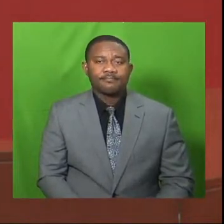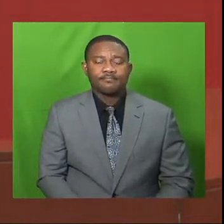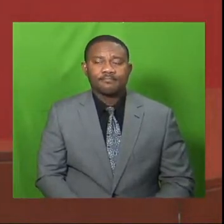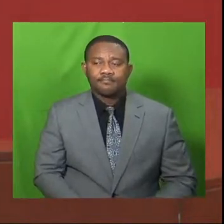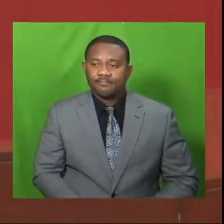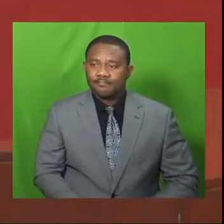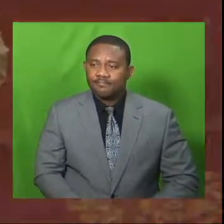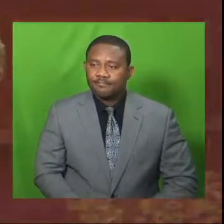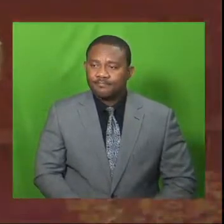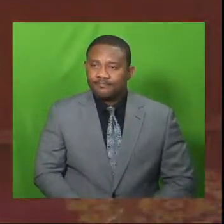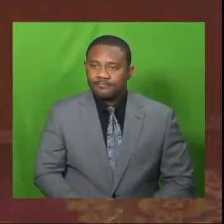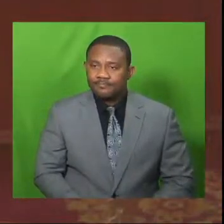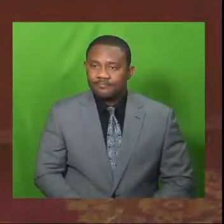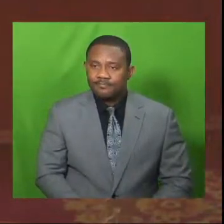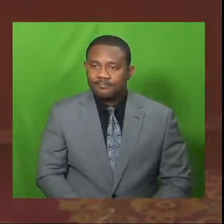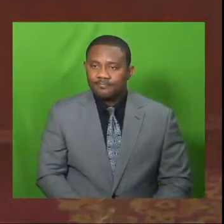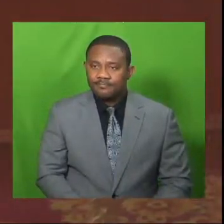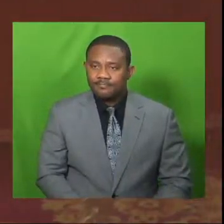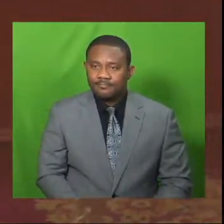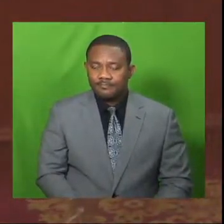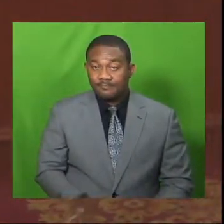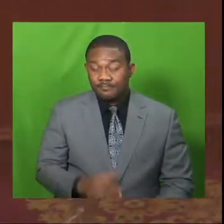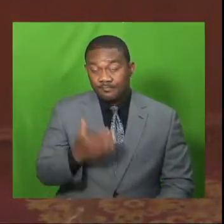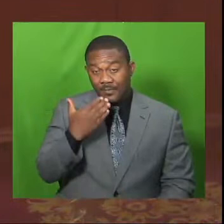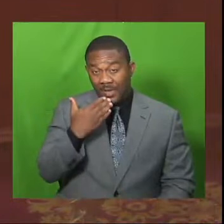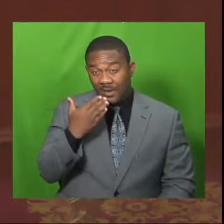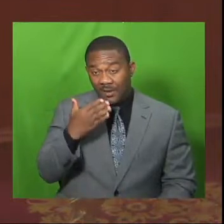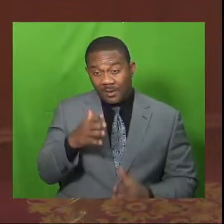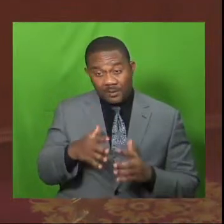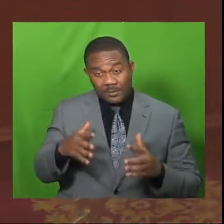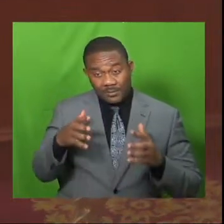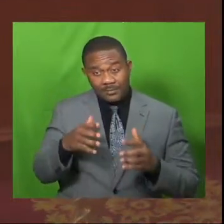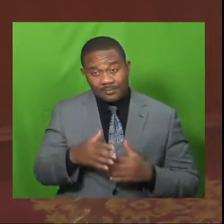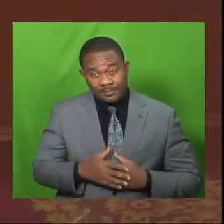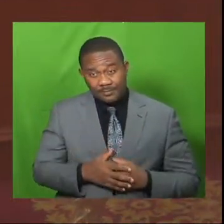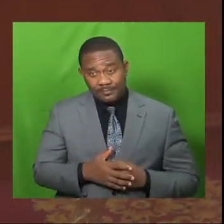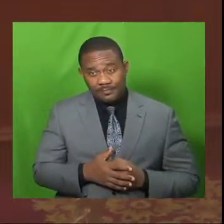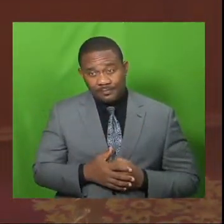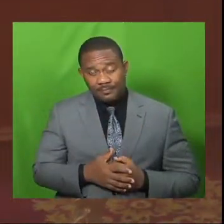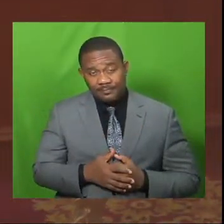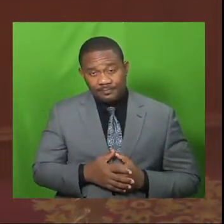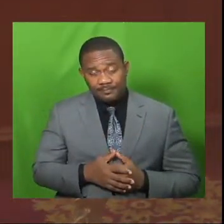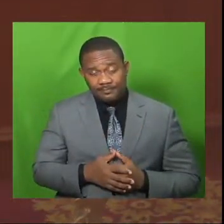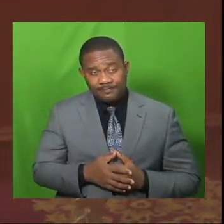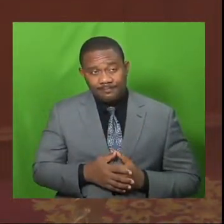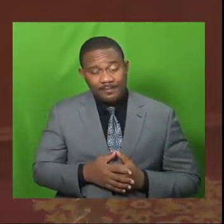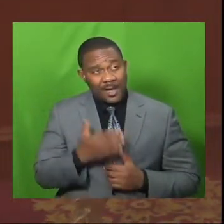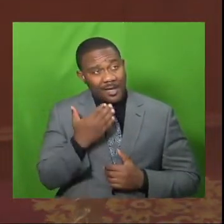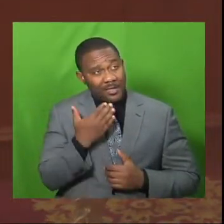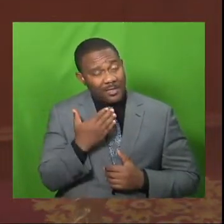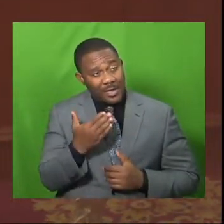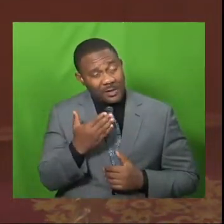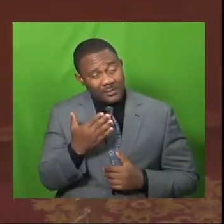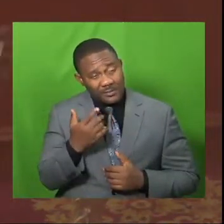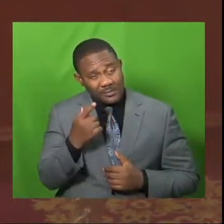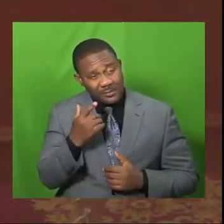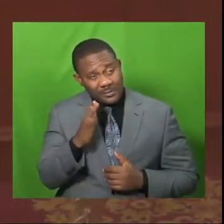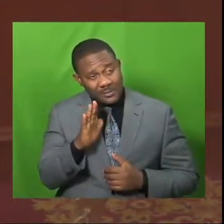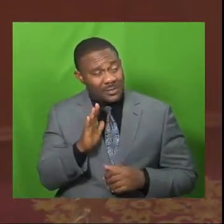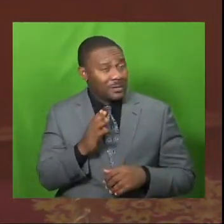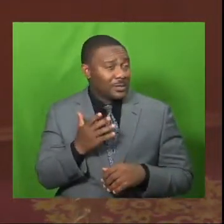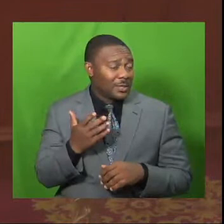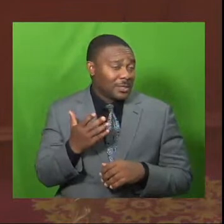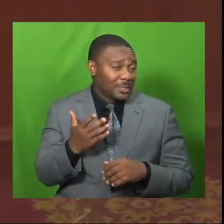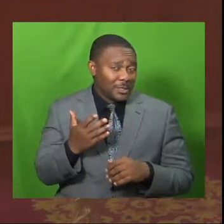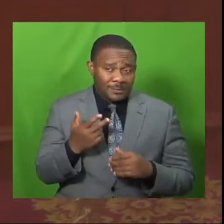Thank you very much, Right Honourable Speaker. And Mr. Speaker, I thank you for your kindness. But to assure my colleagues